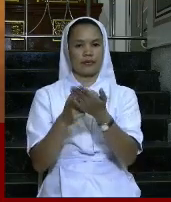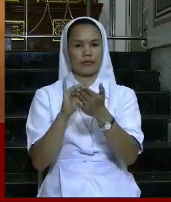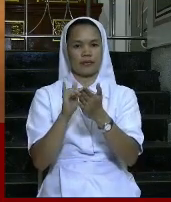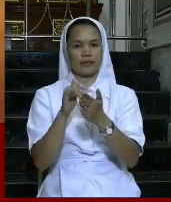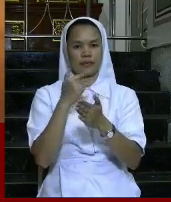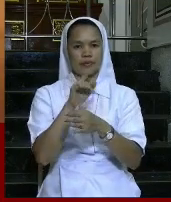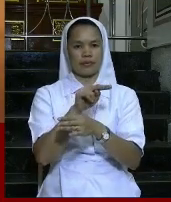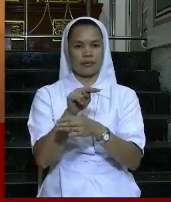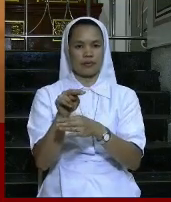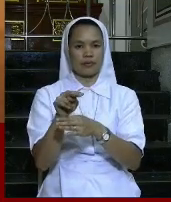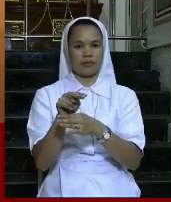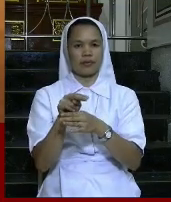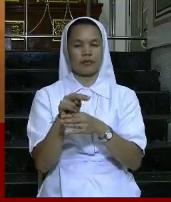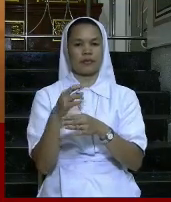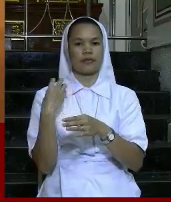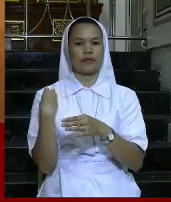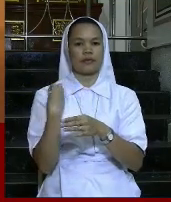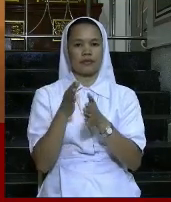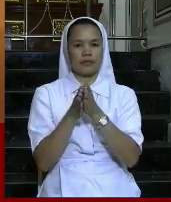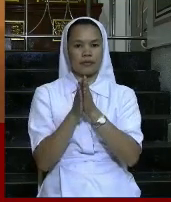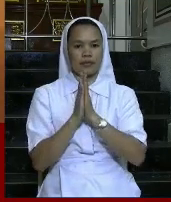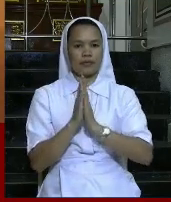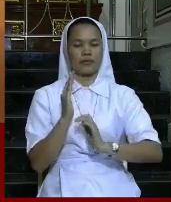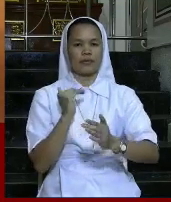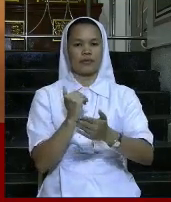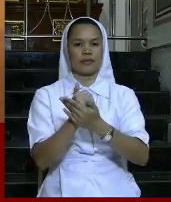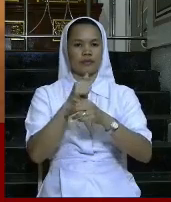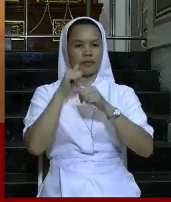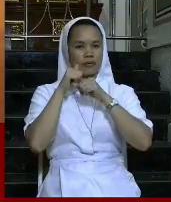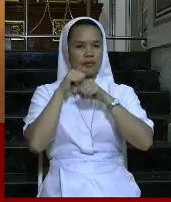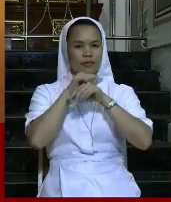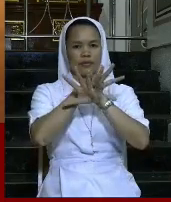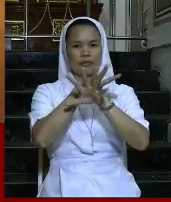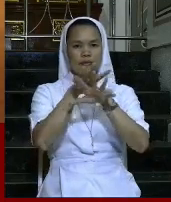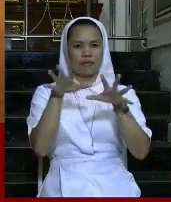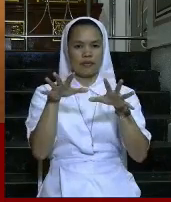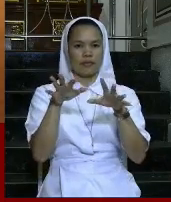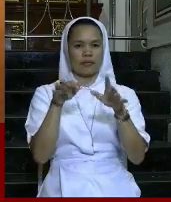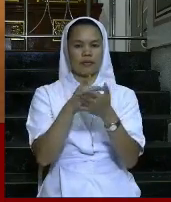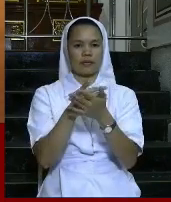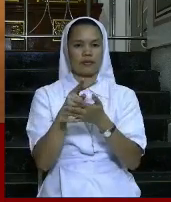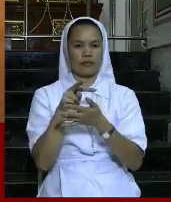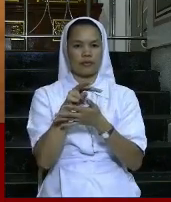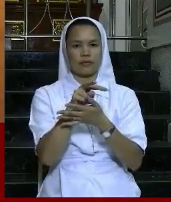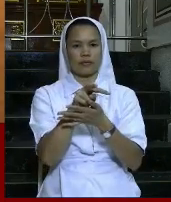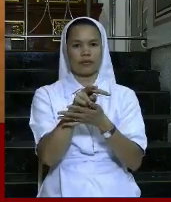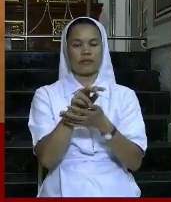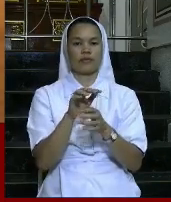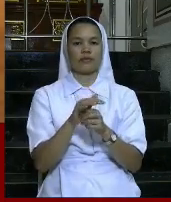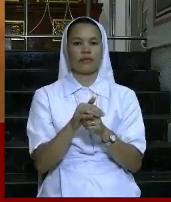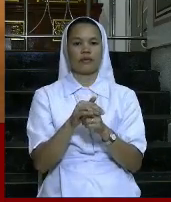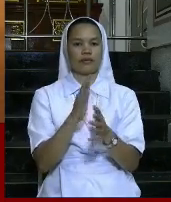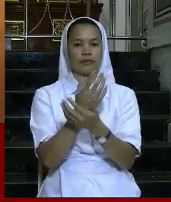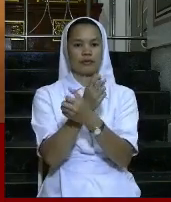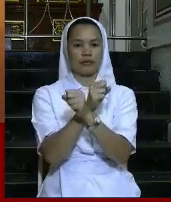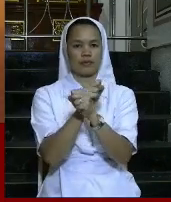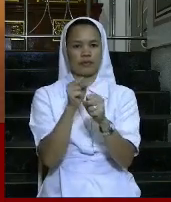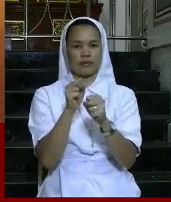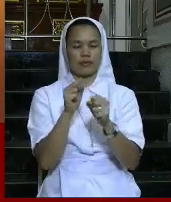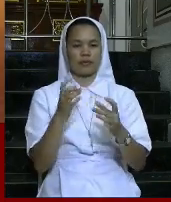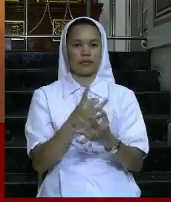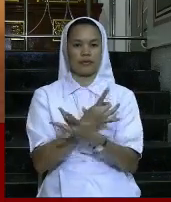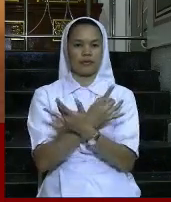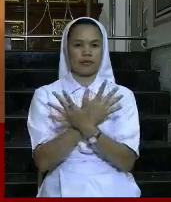need. We implore you to stop the spread of this virus and to save us from our